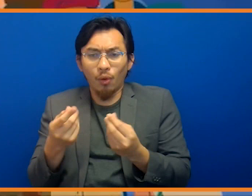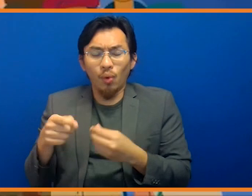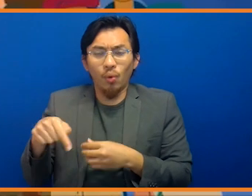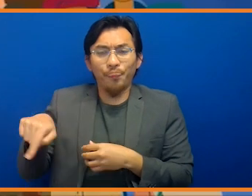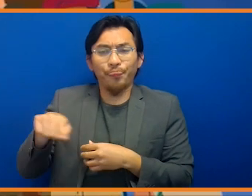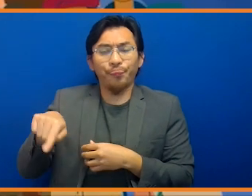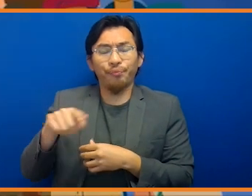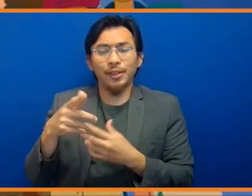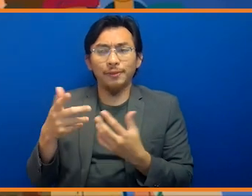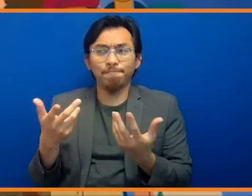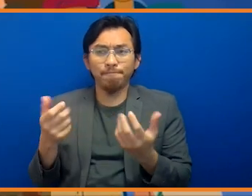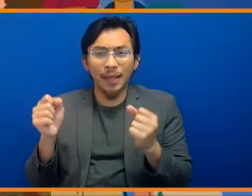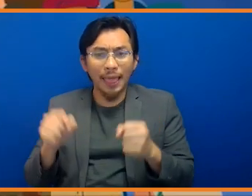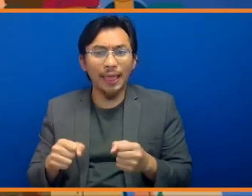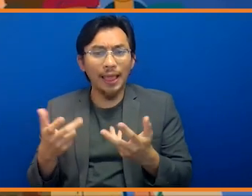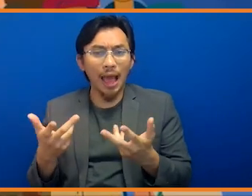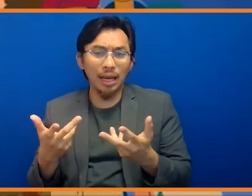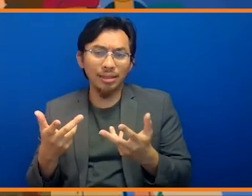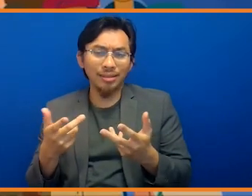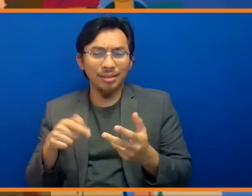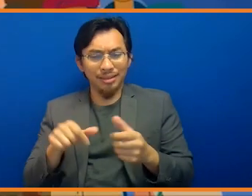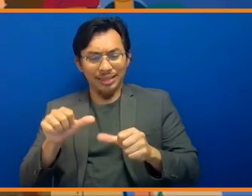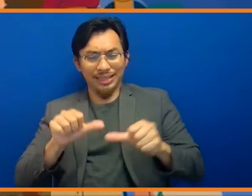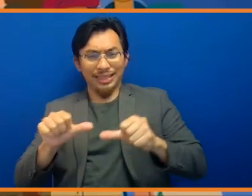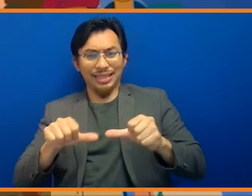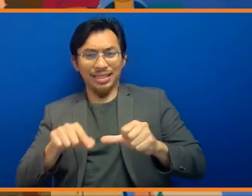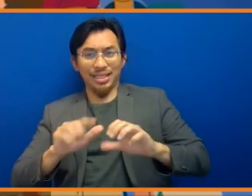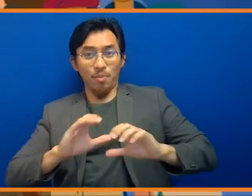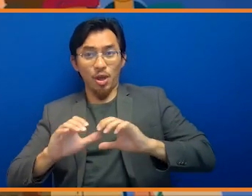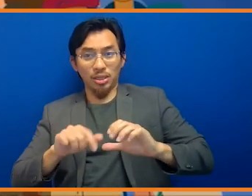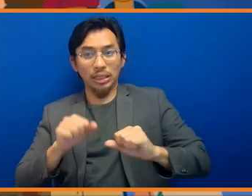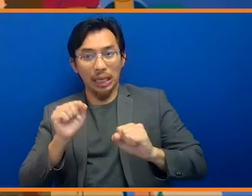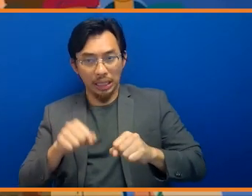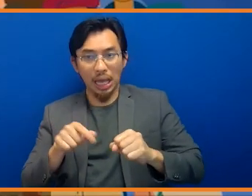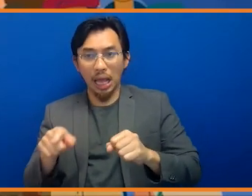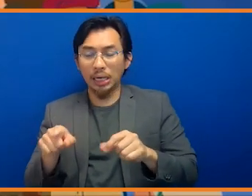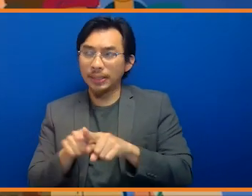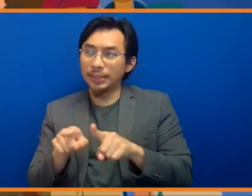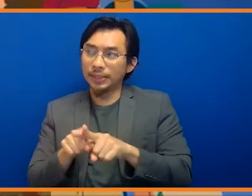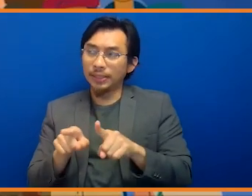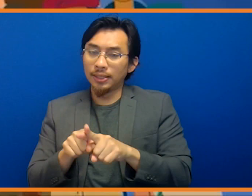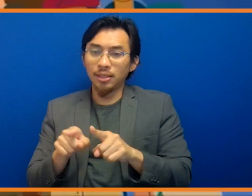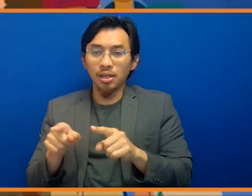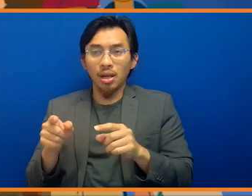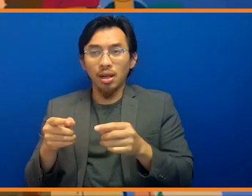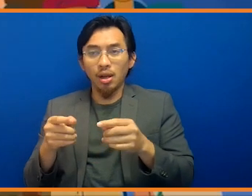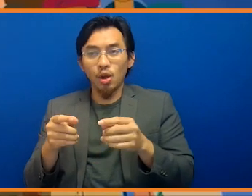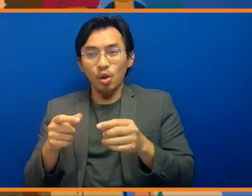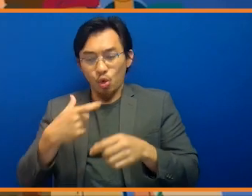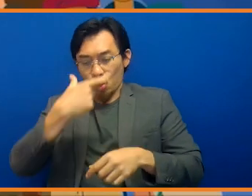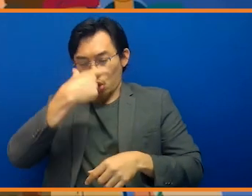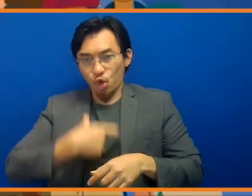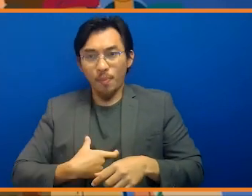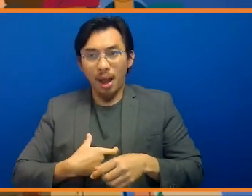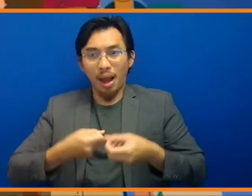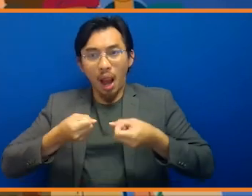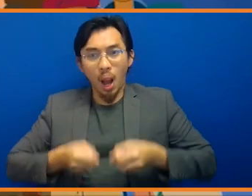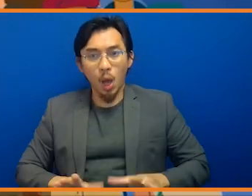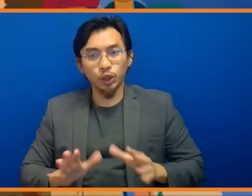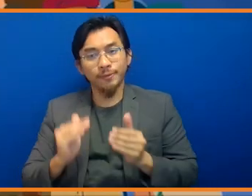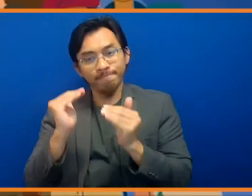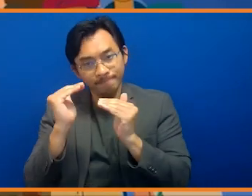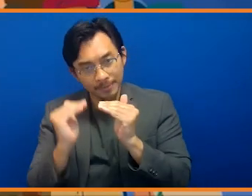this science communication to reduce the human loss, but they are being